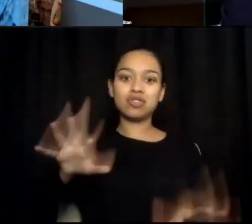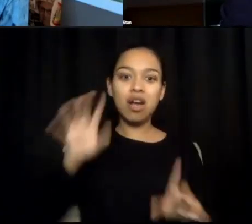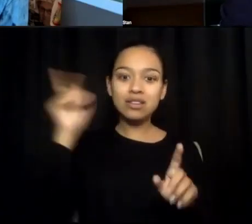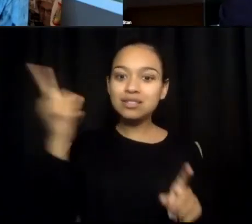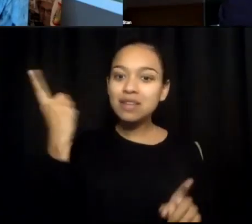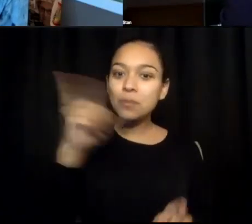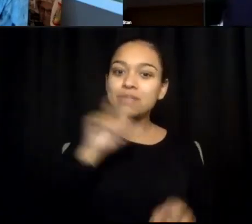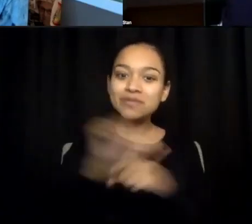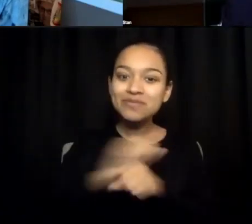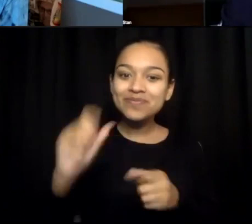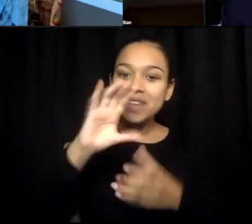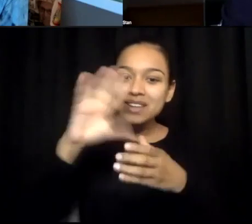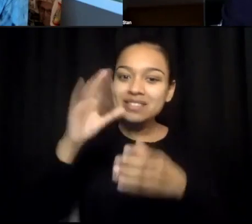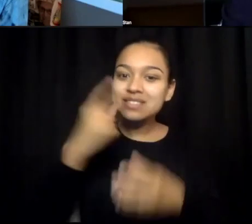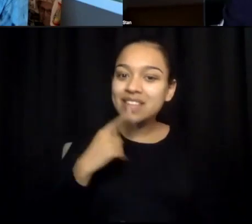no,